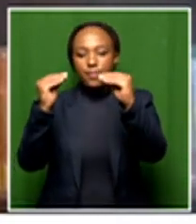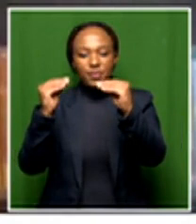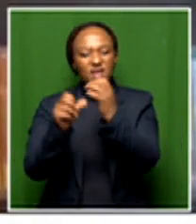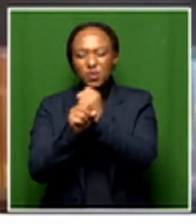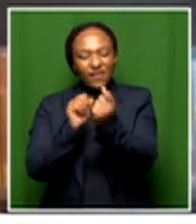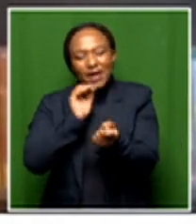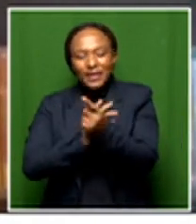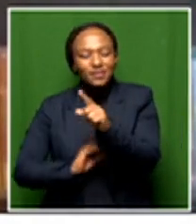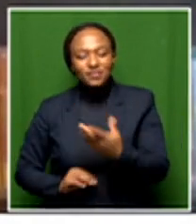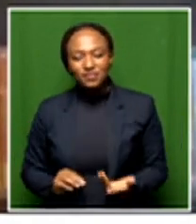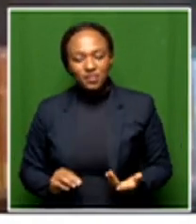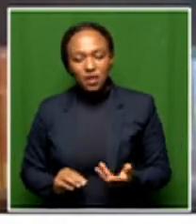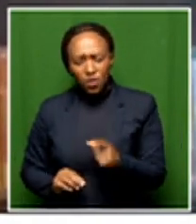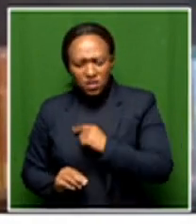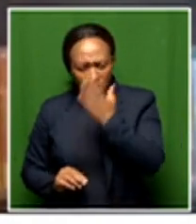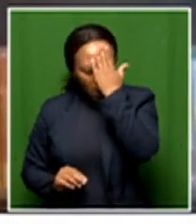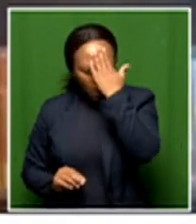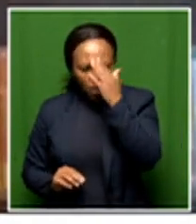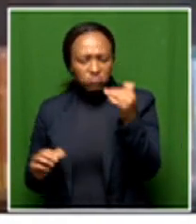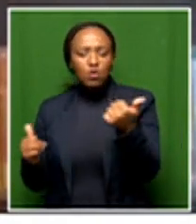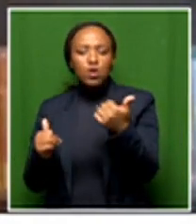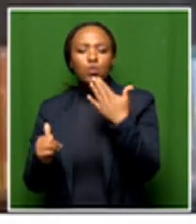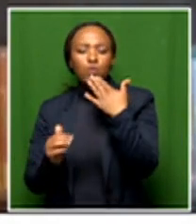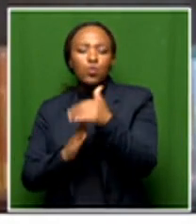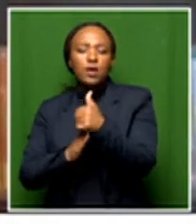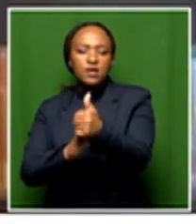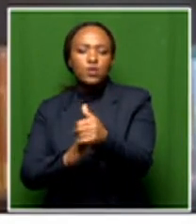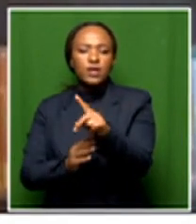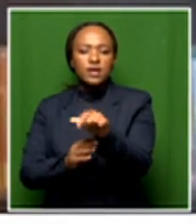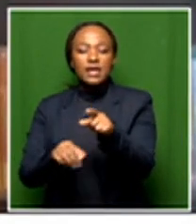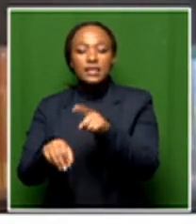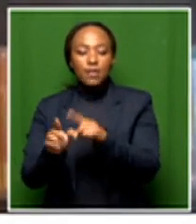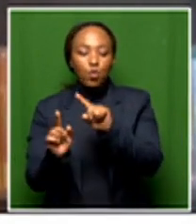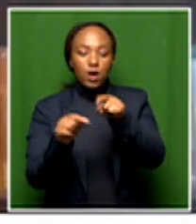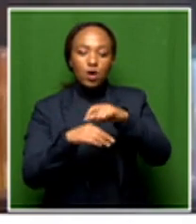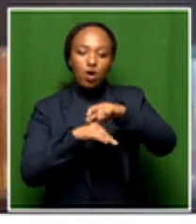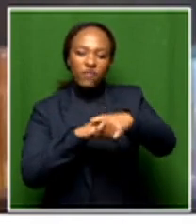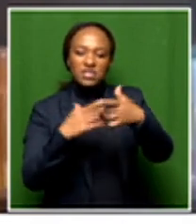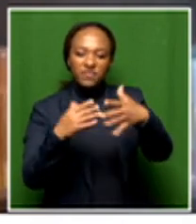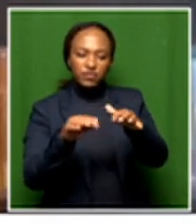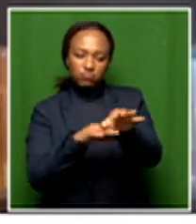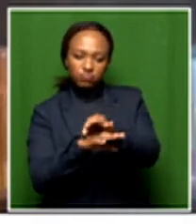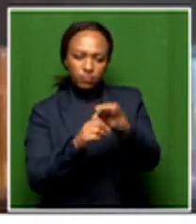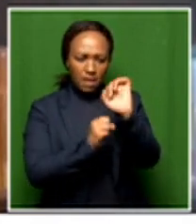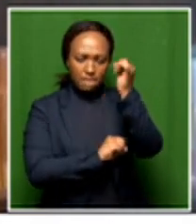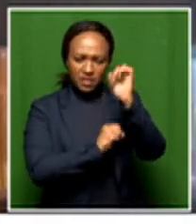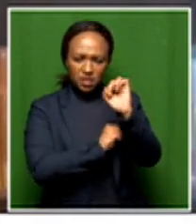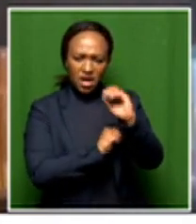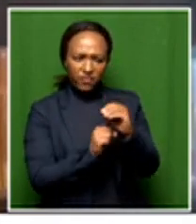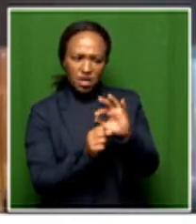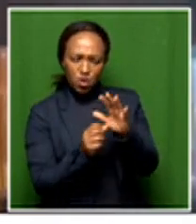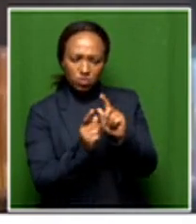not happen. So they know already who's going to lead the DA as they go to their conferences. They have a machinery and they know how to manipulate